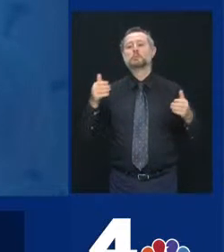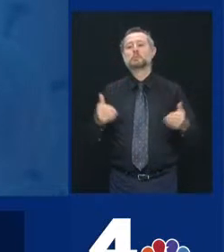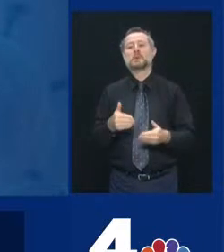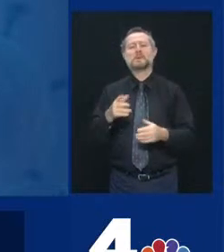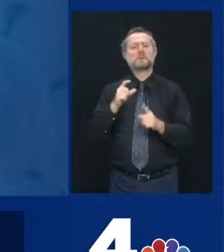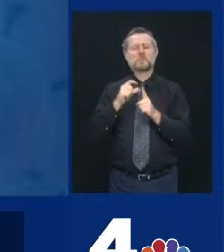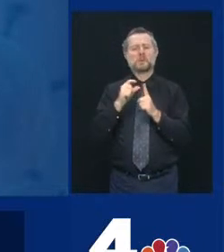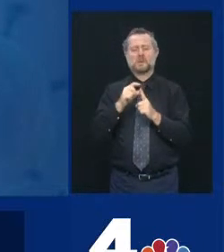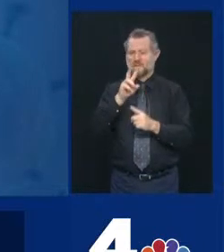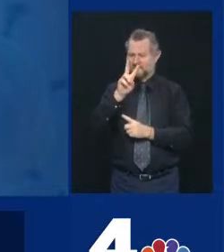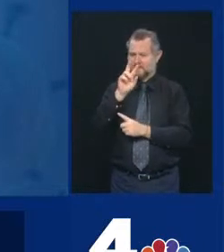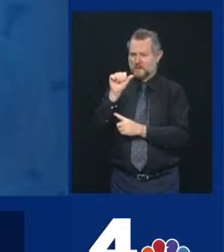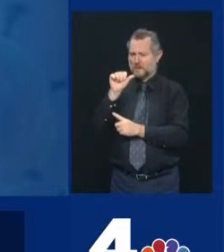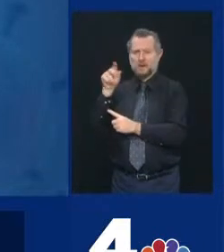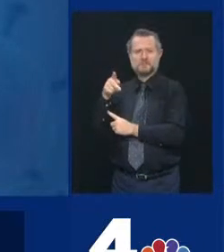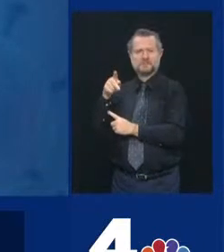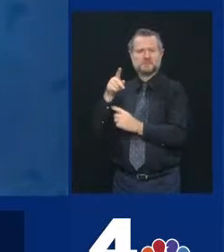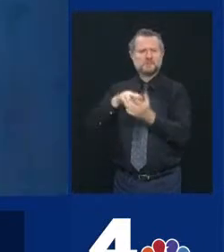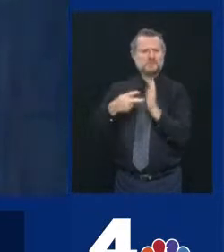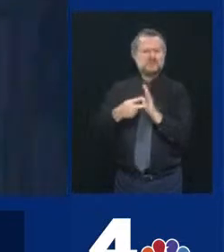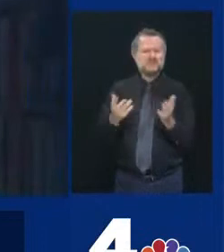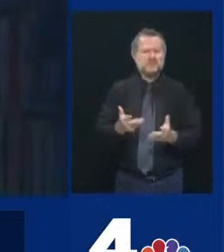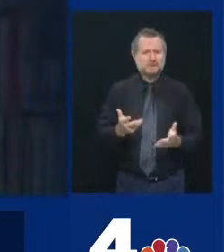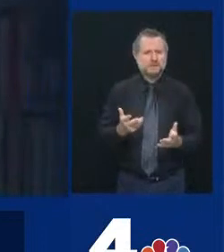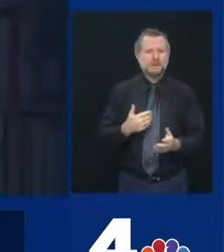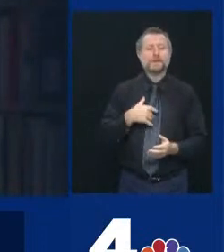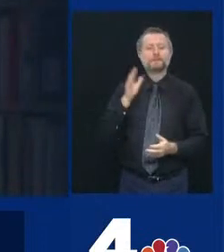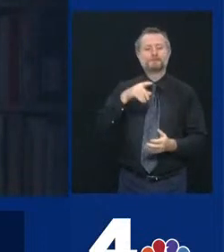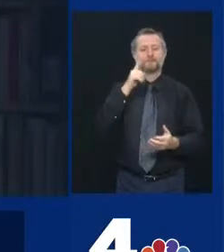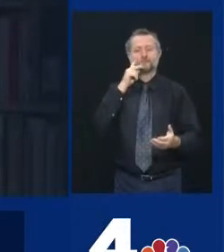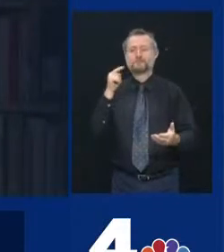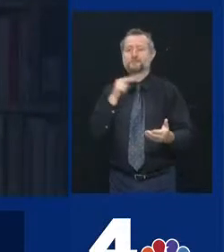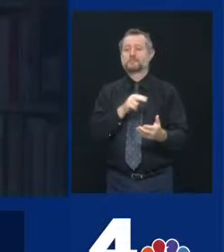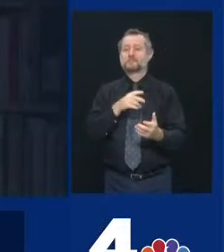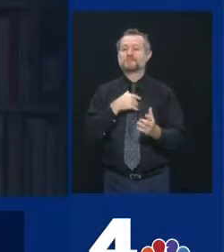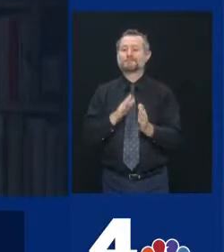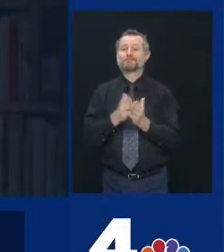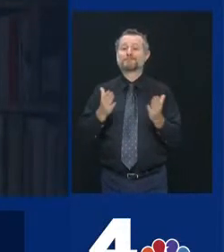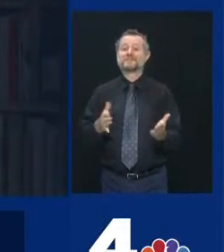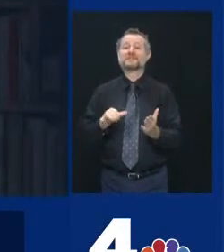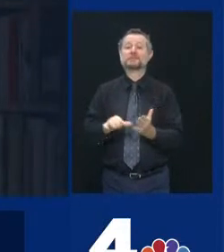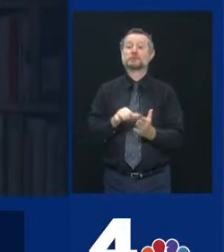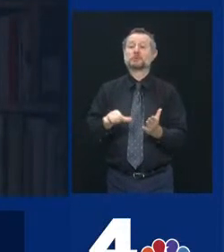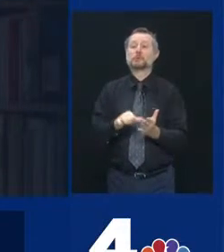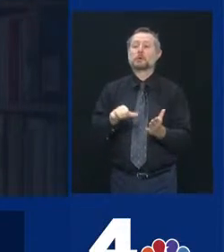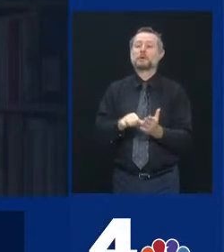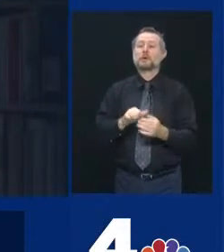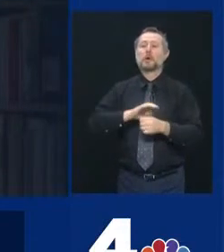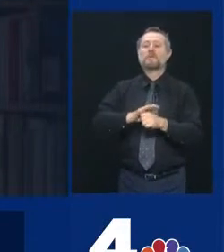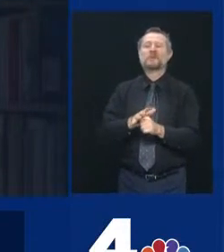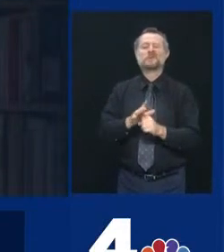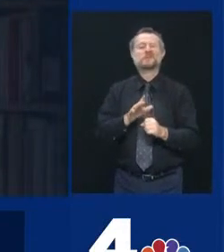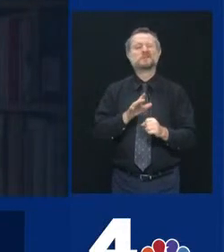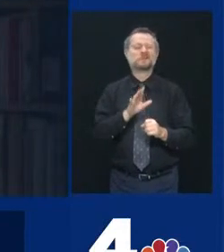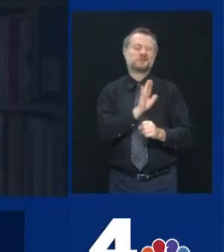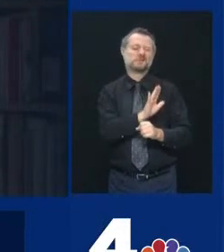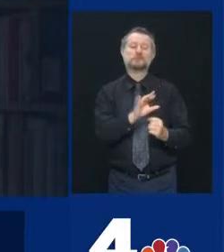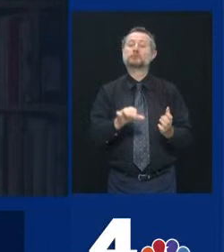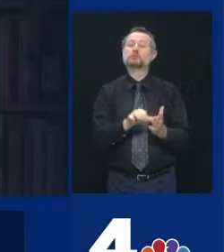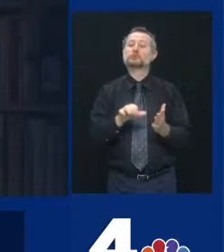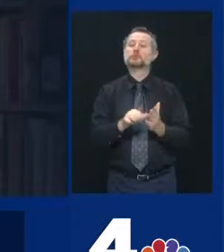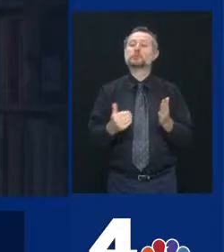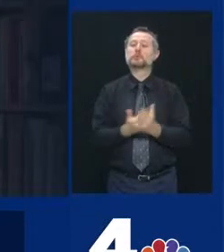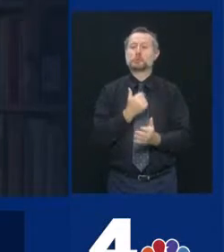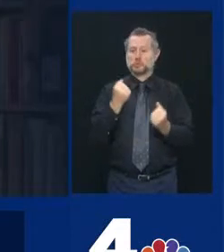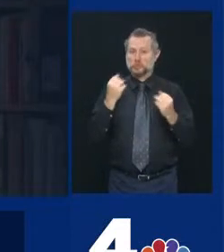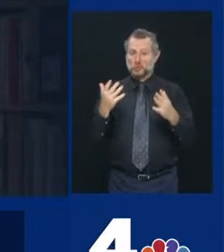VAP means? No. Okay. So we go to the semi-official post-COVID-19 dictionary because there are new words